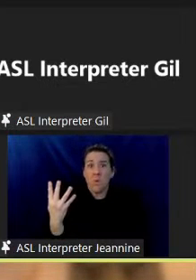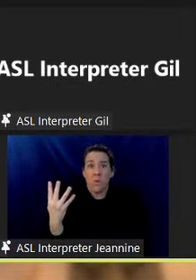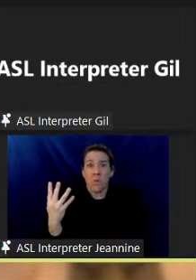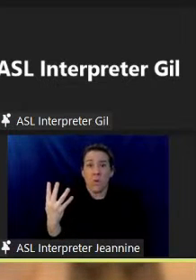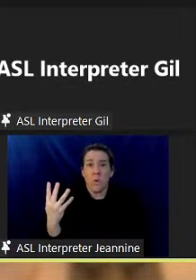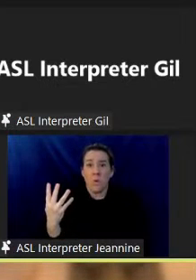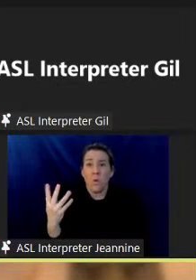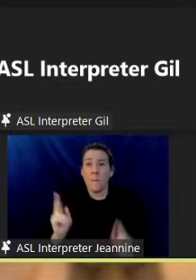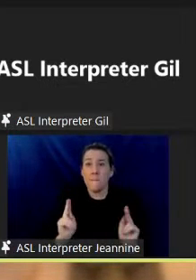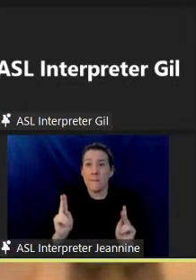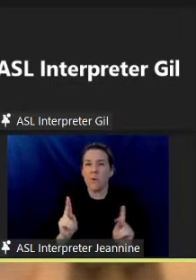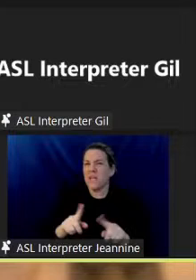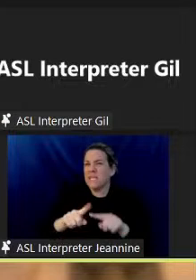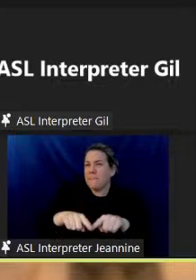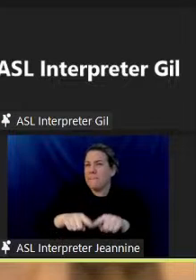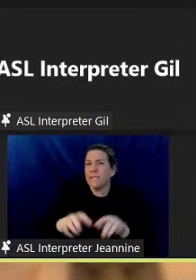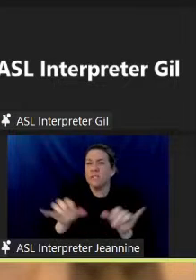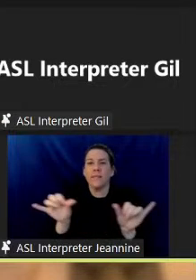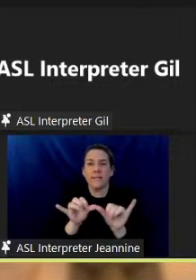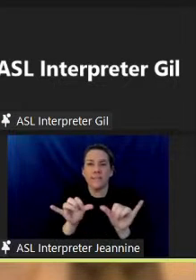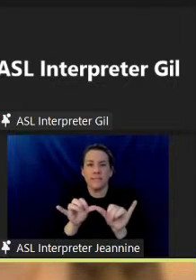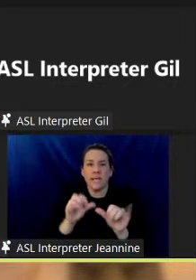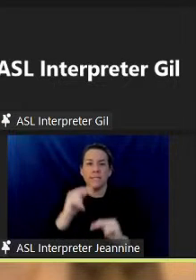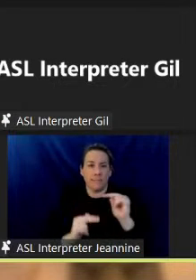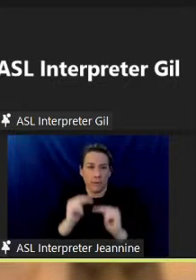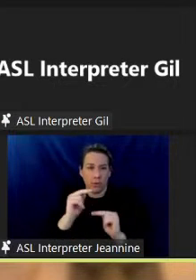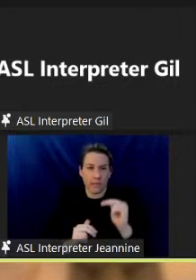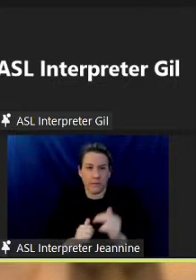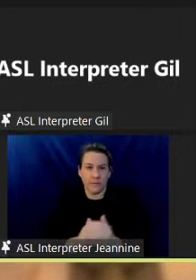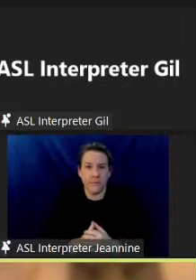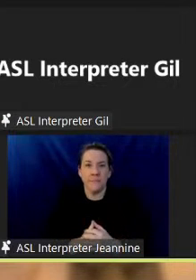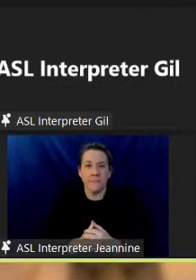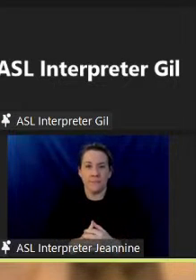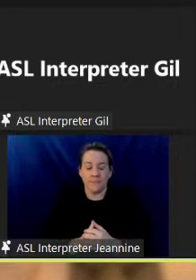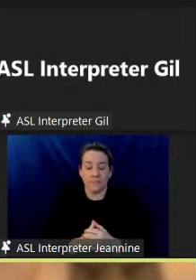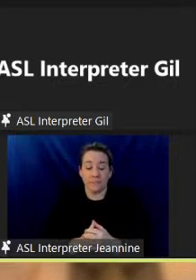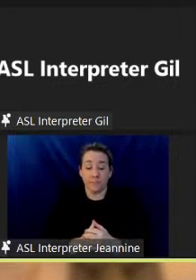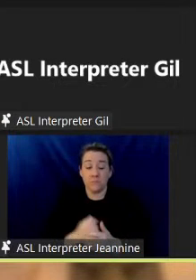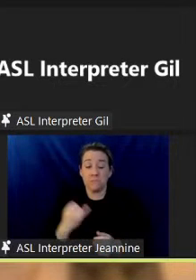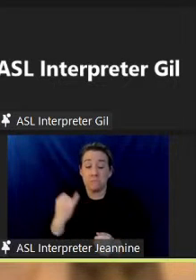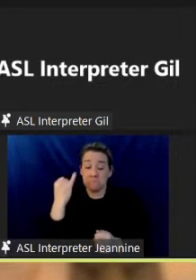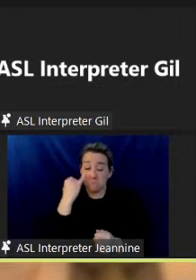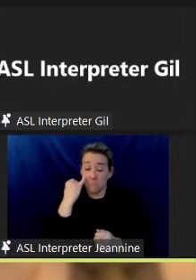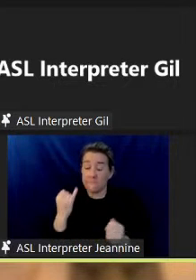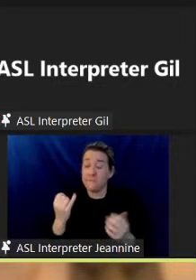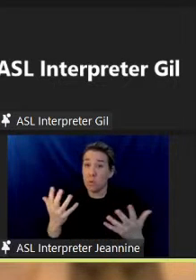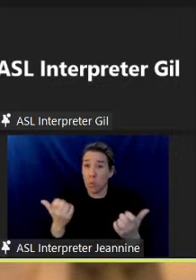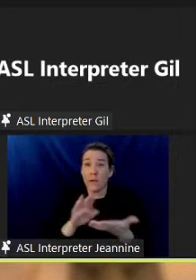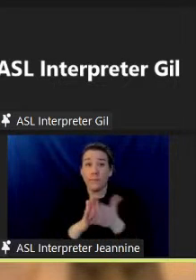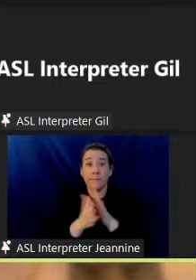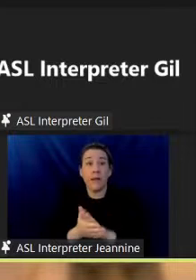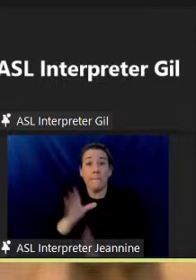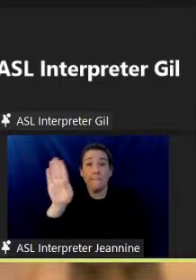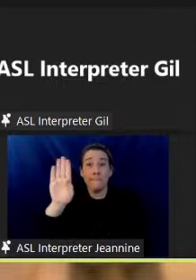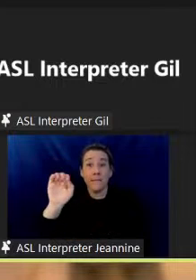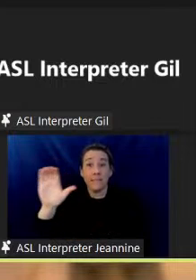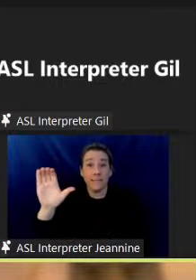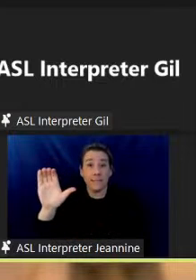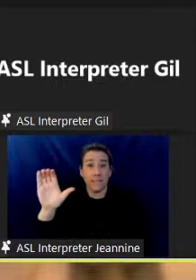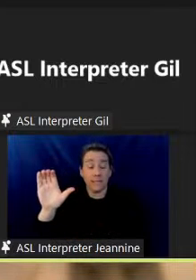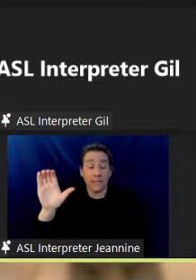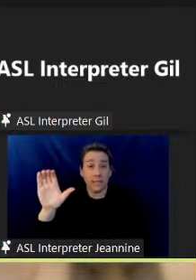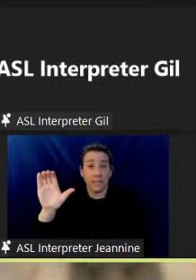of the building. They'll need enough to do that. Now, if you would like to be a BEC and you're not one